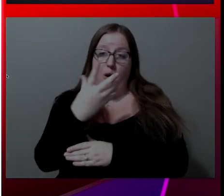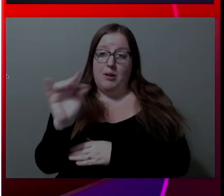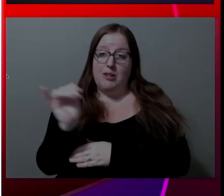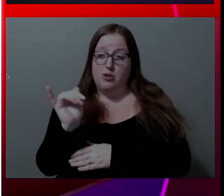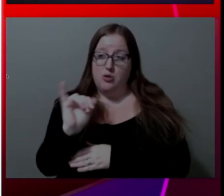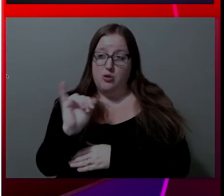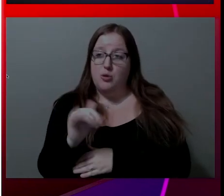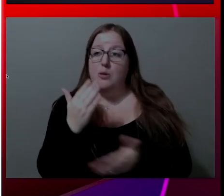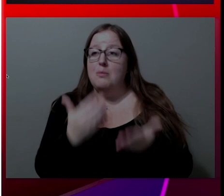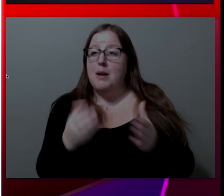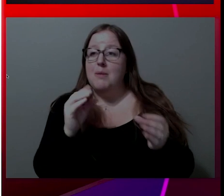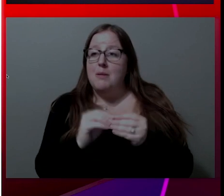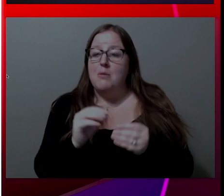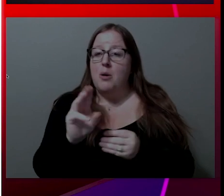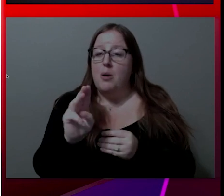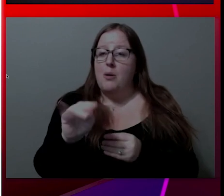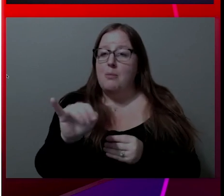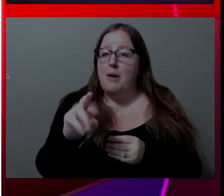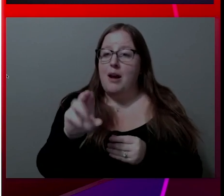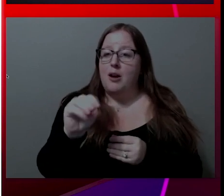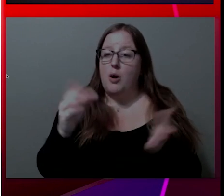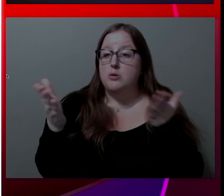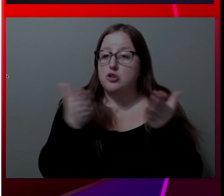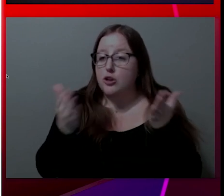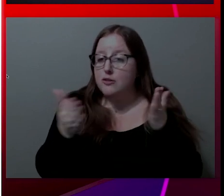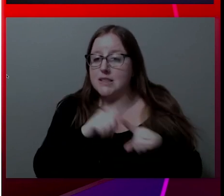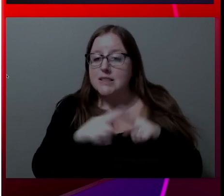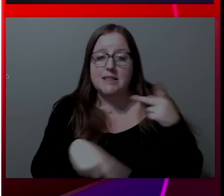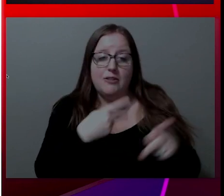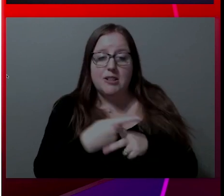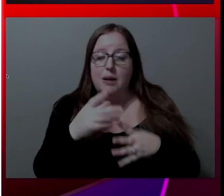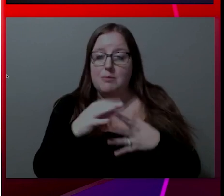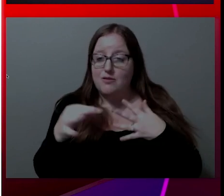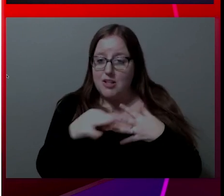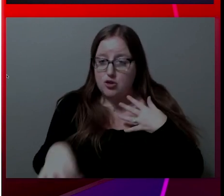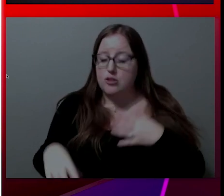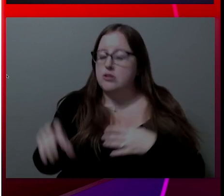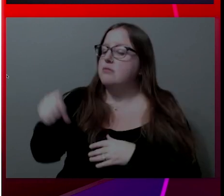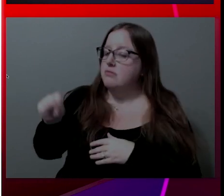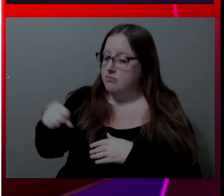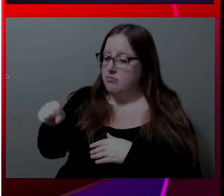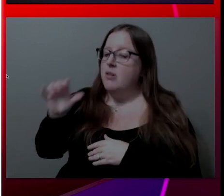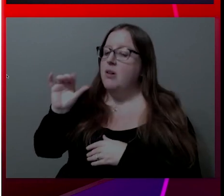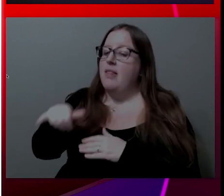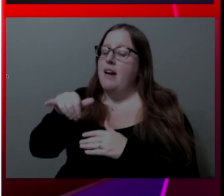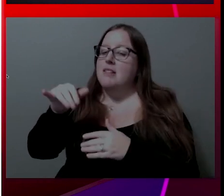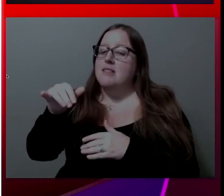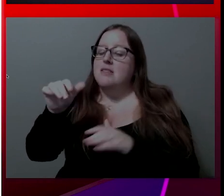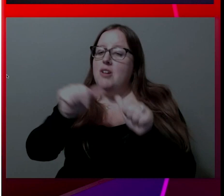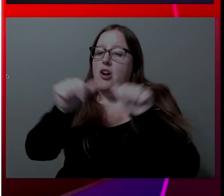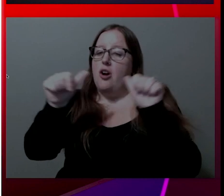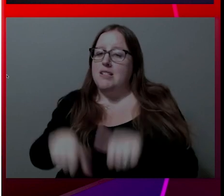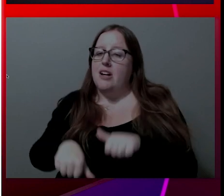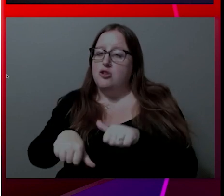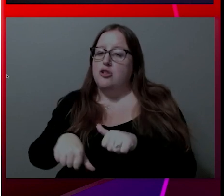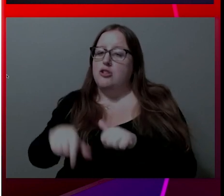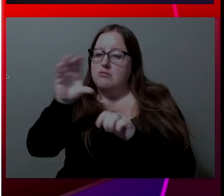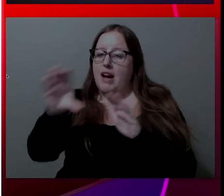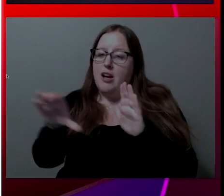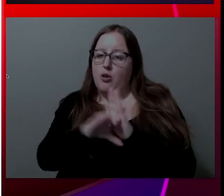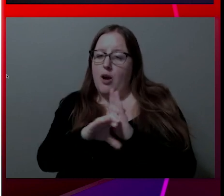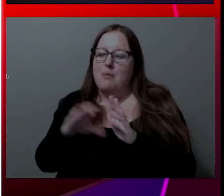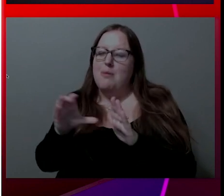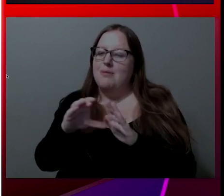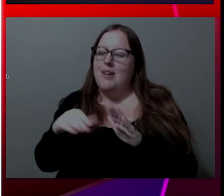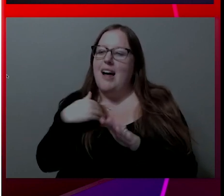like more microservices, more different types of features. So this is actually a simplified architecture diagram. There's a lot of other stuff